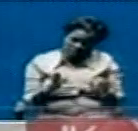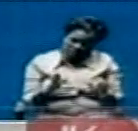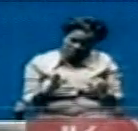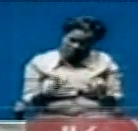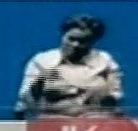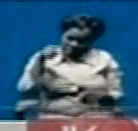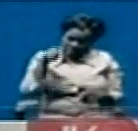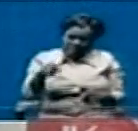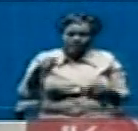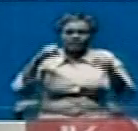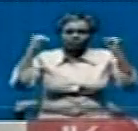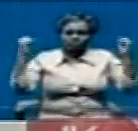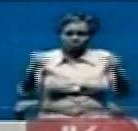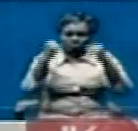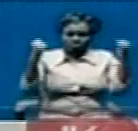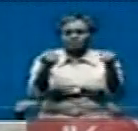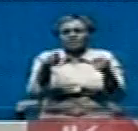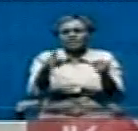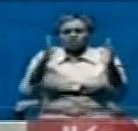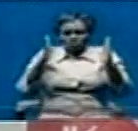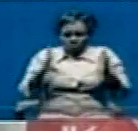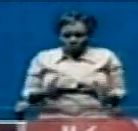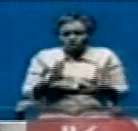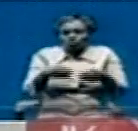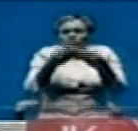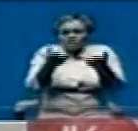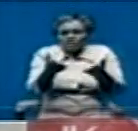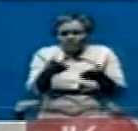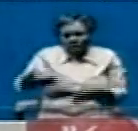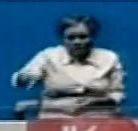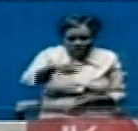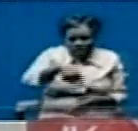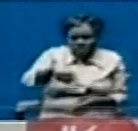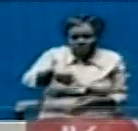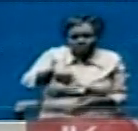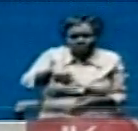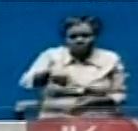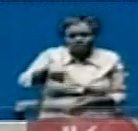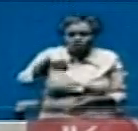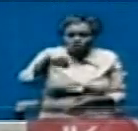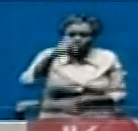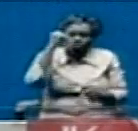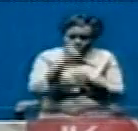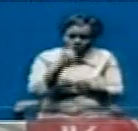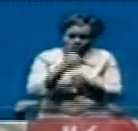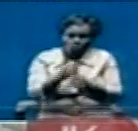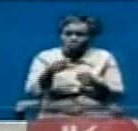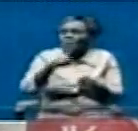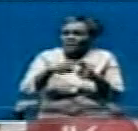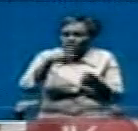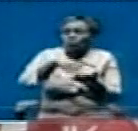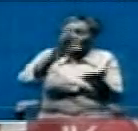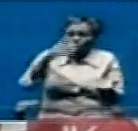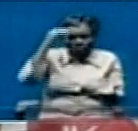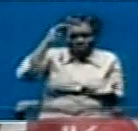me, is the greatest act of service to humanity, to deliver to us what you came to give us. You're doing a good job, but there's more.